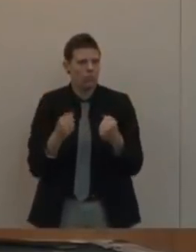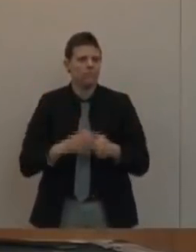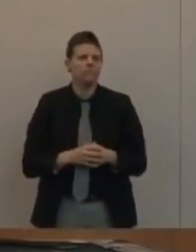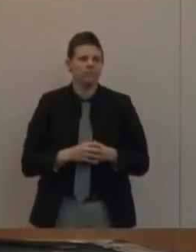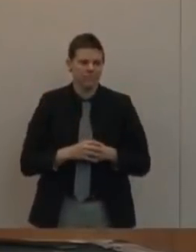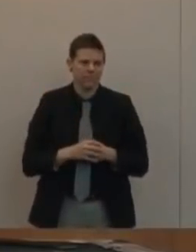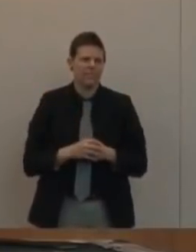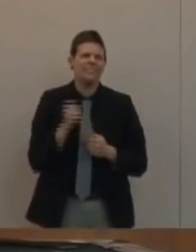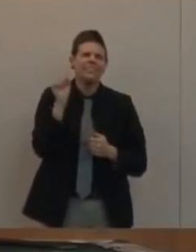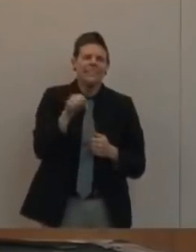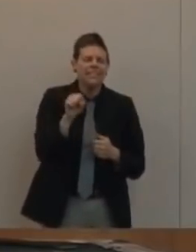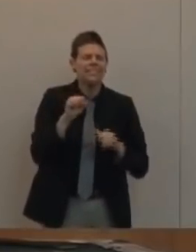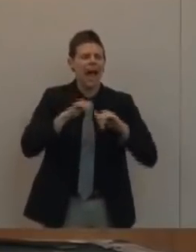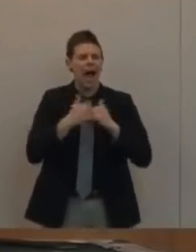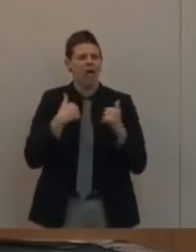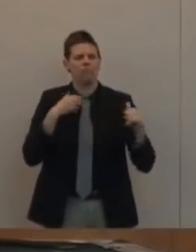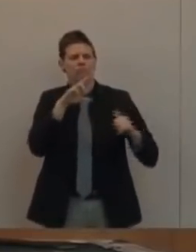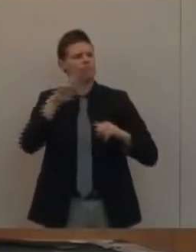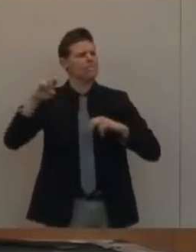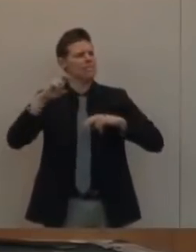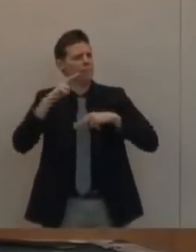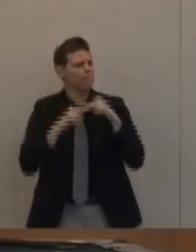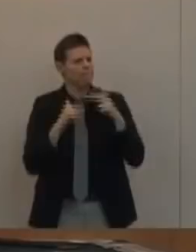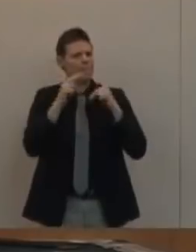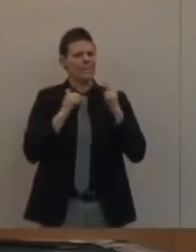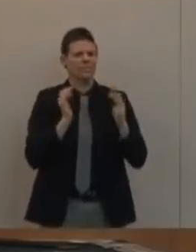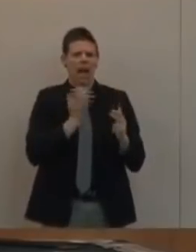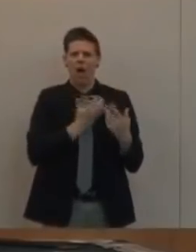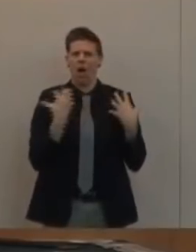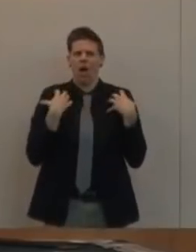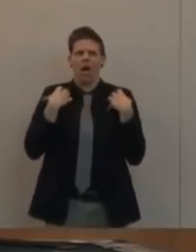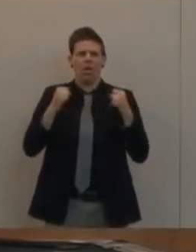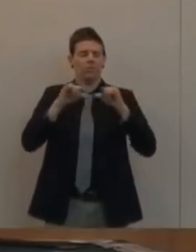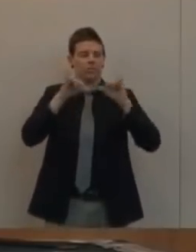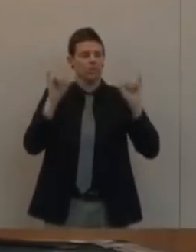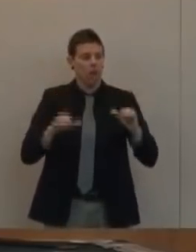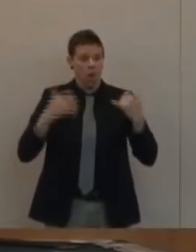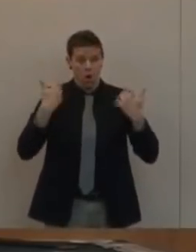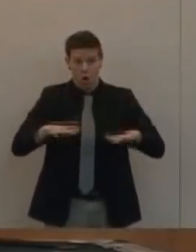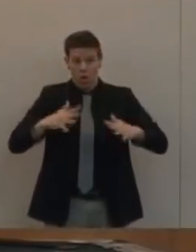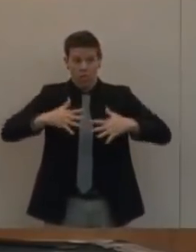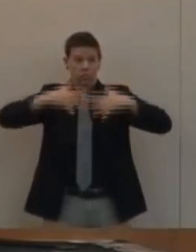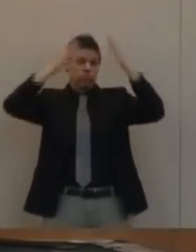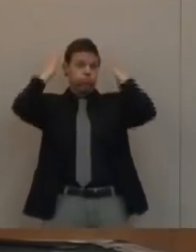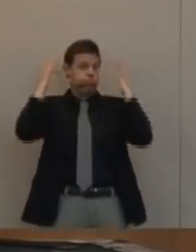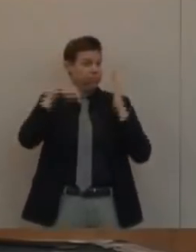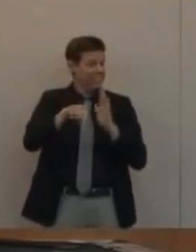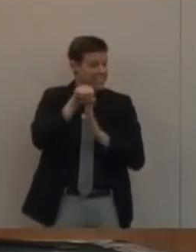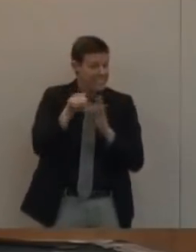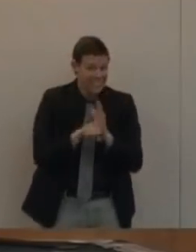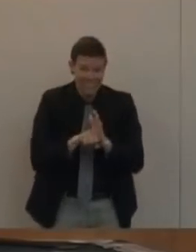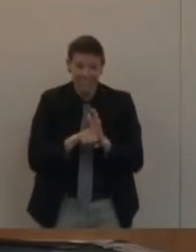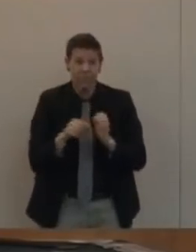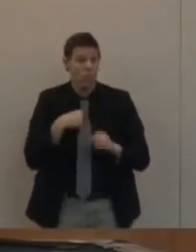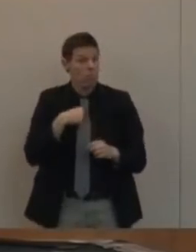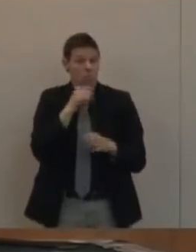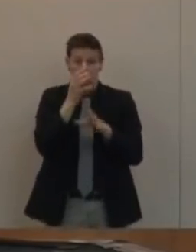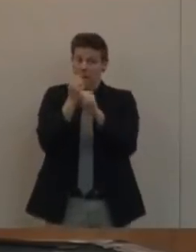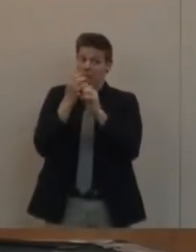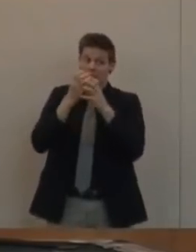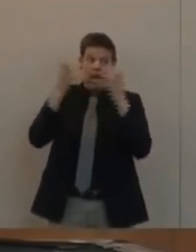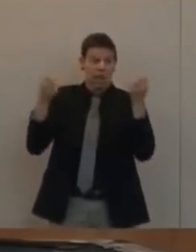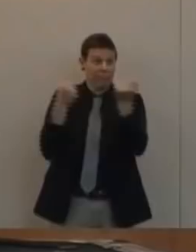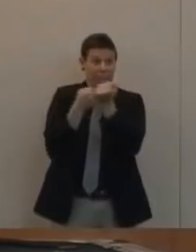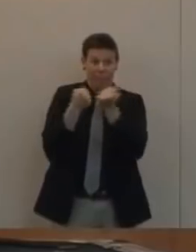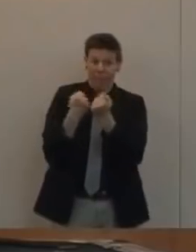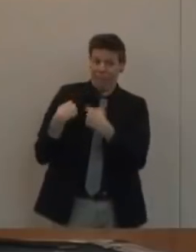health system, which is taxed in our state, which also received very little support for the last 8 or 9